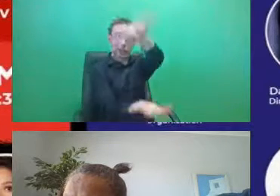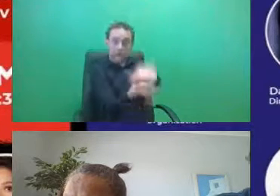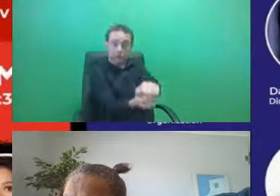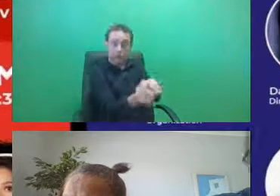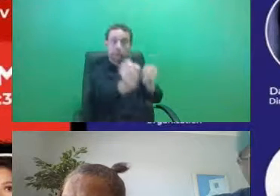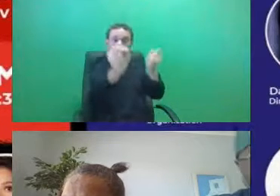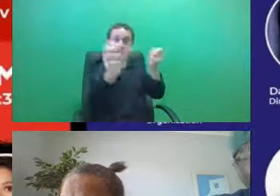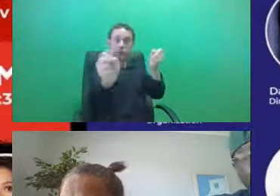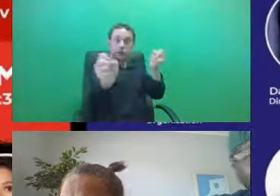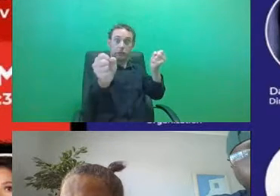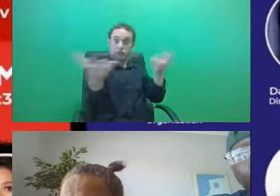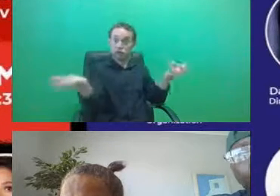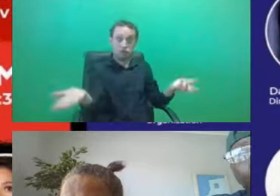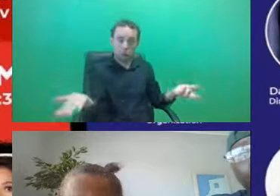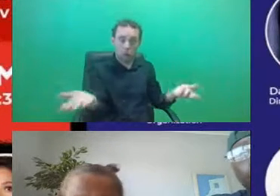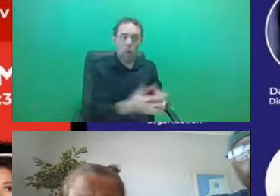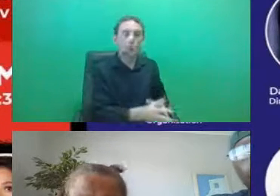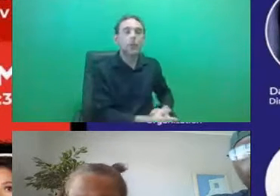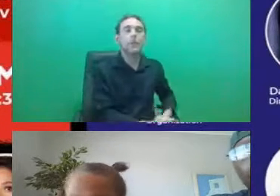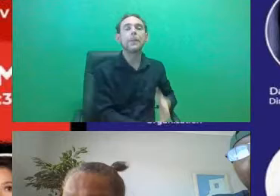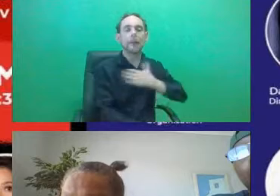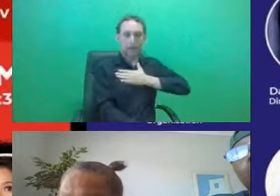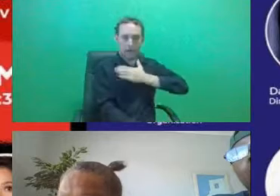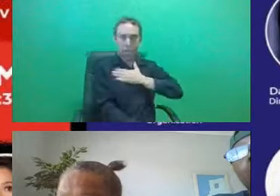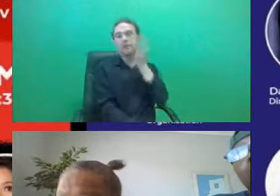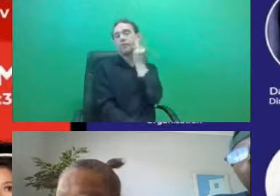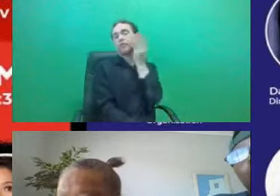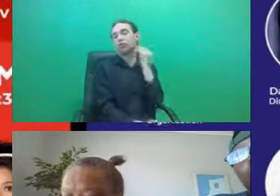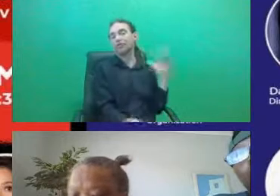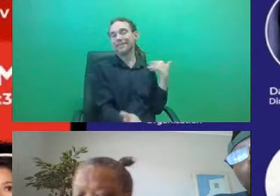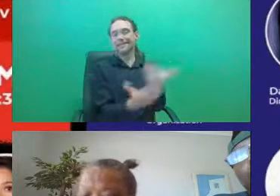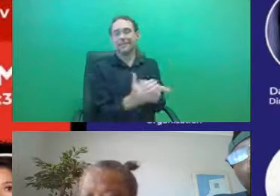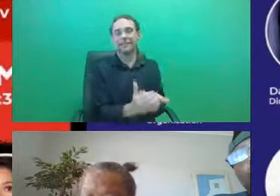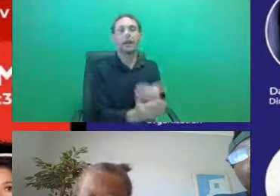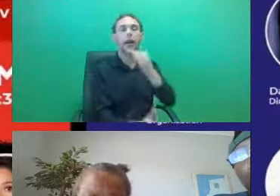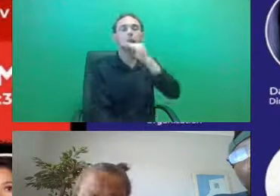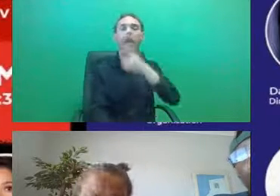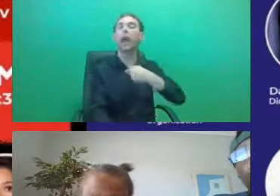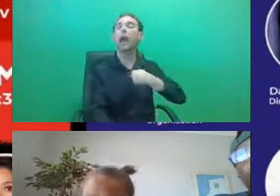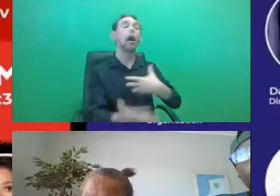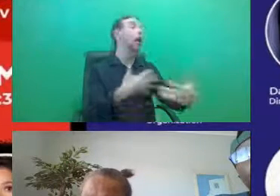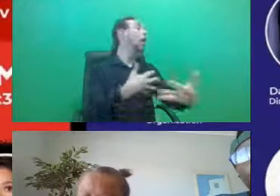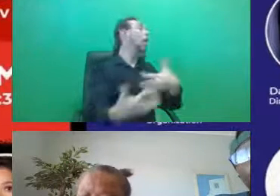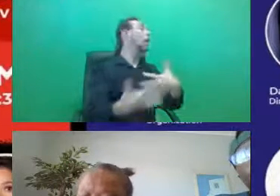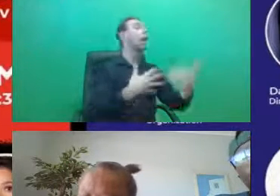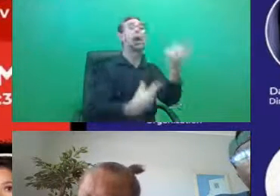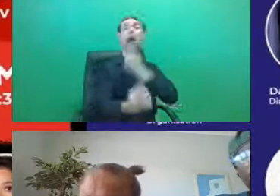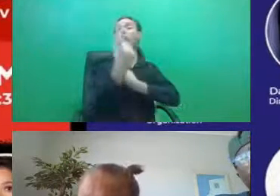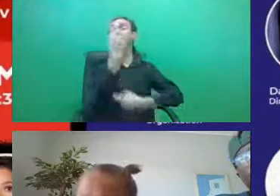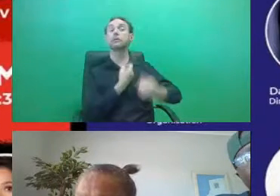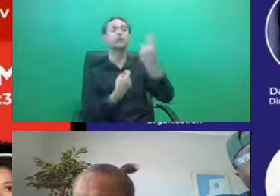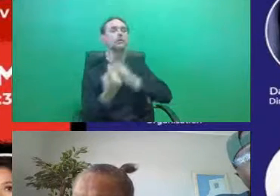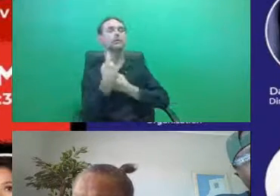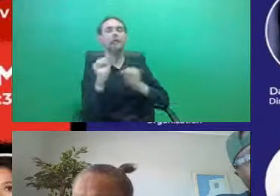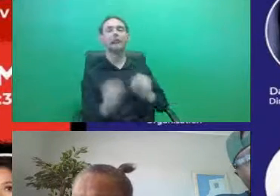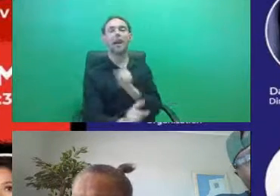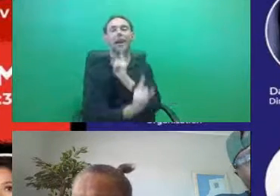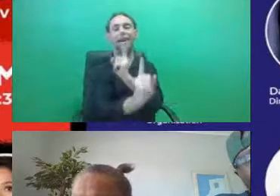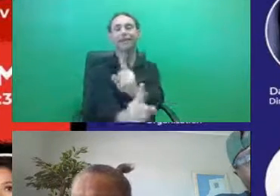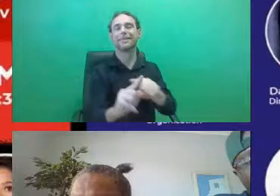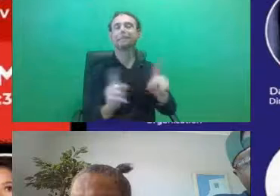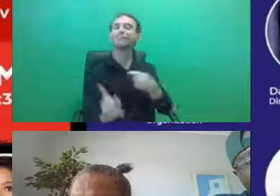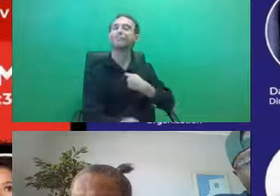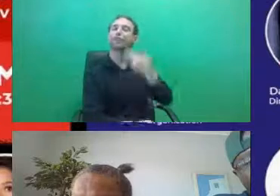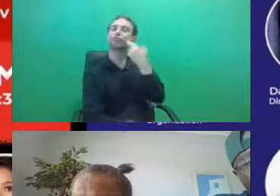what my experiences were, and I'm happy to answer any questions, but I tried to link what you were